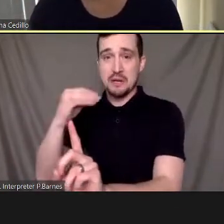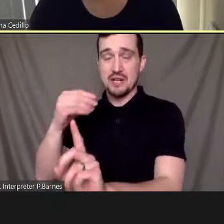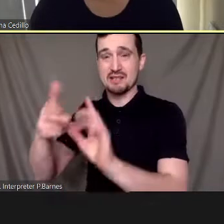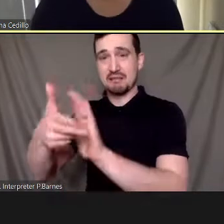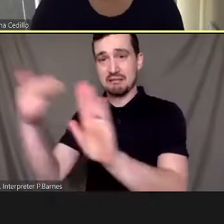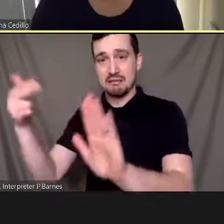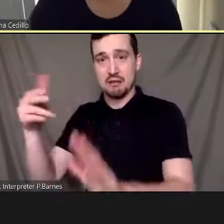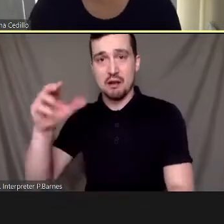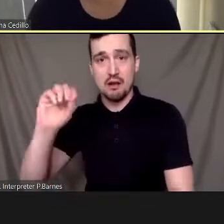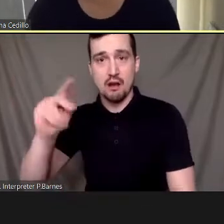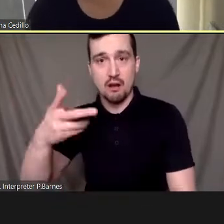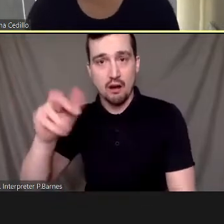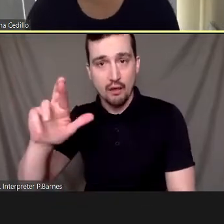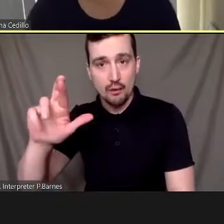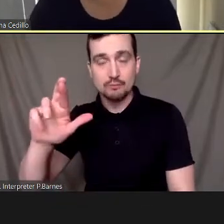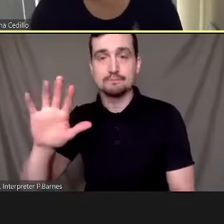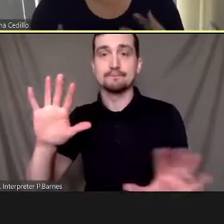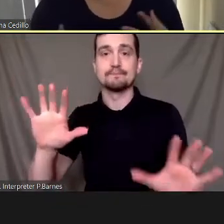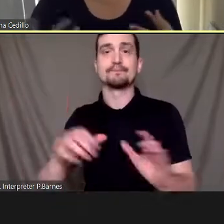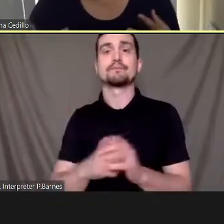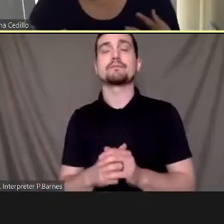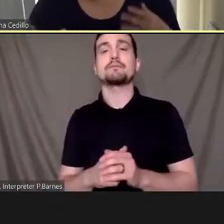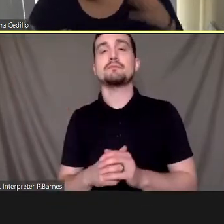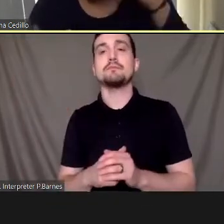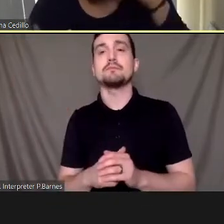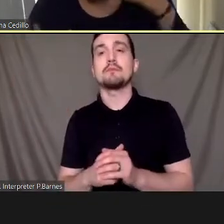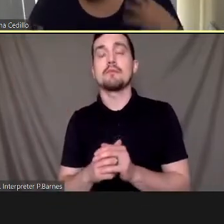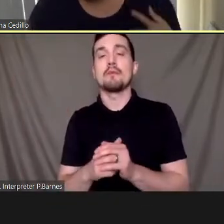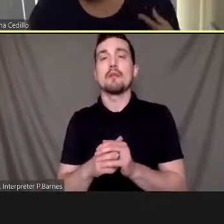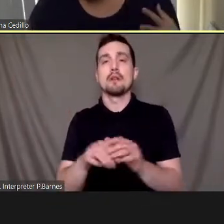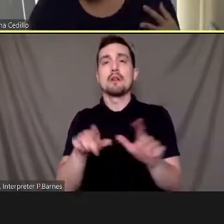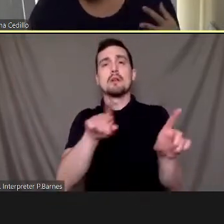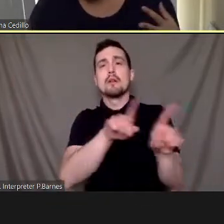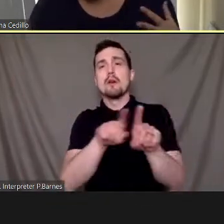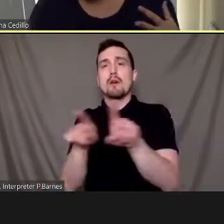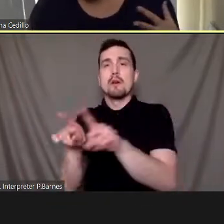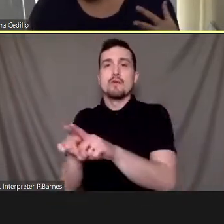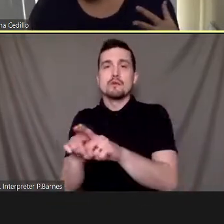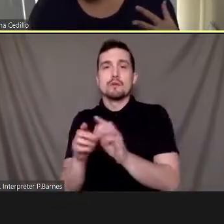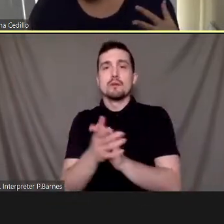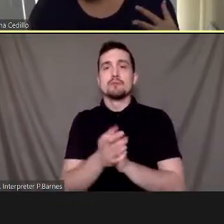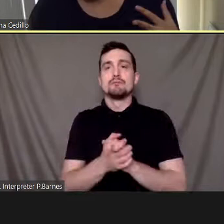But also being kind of